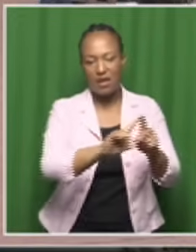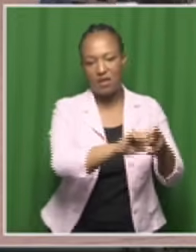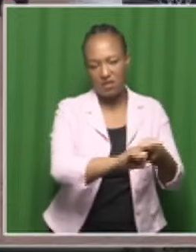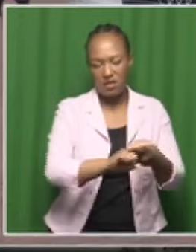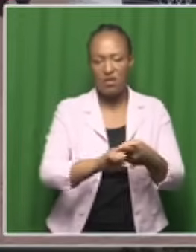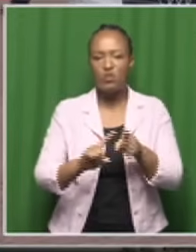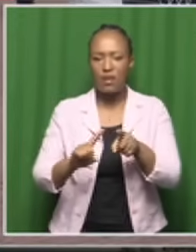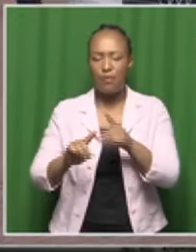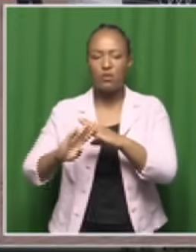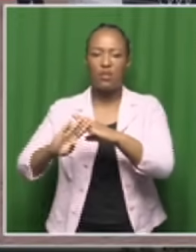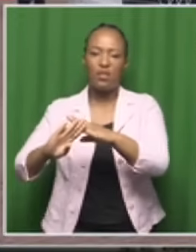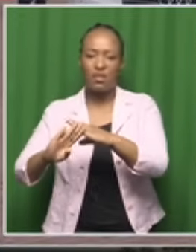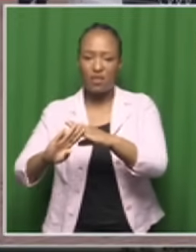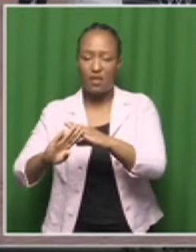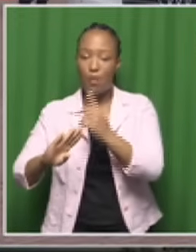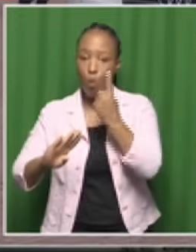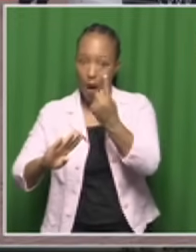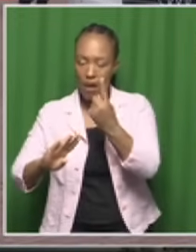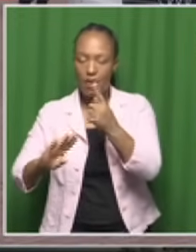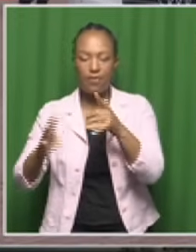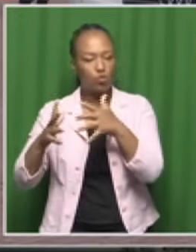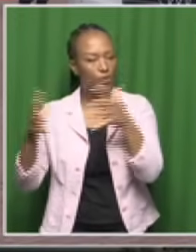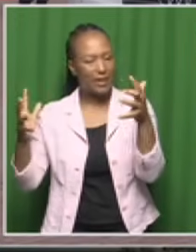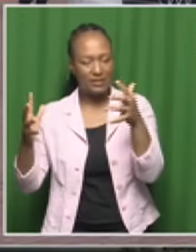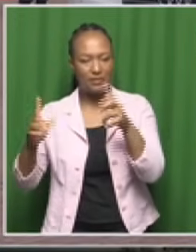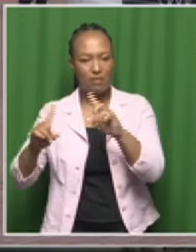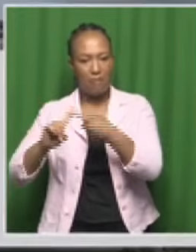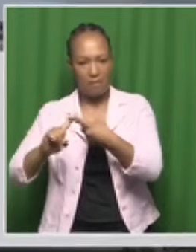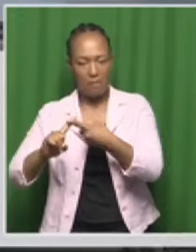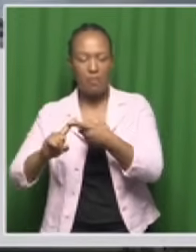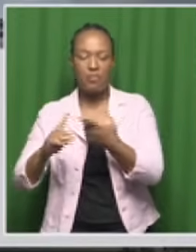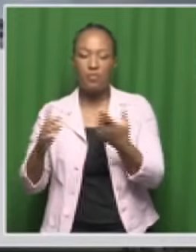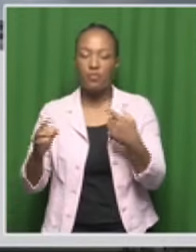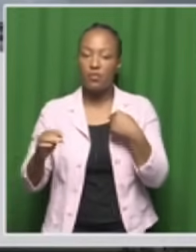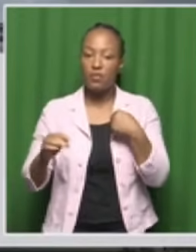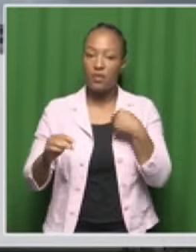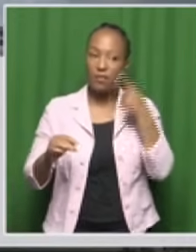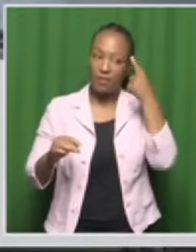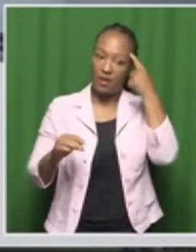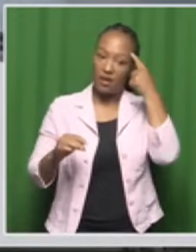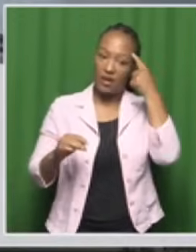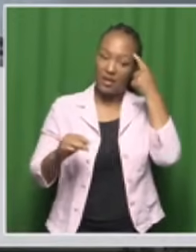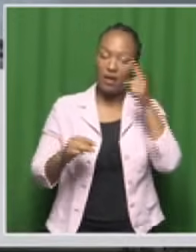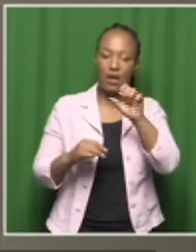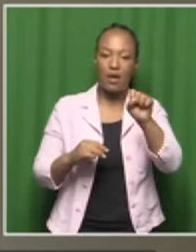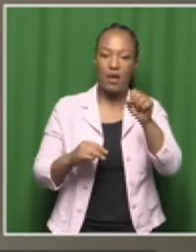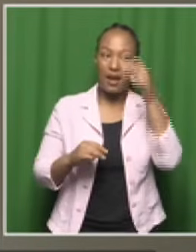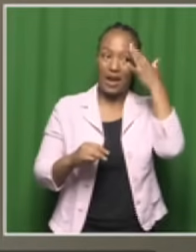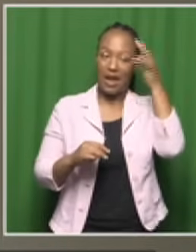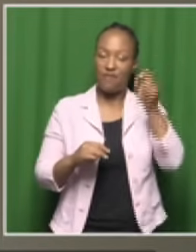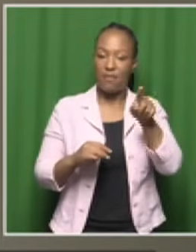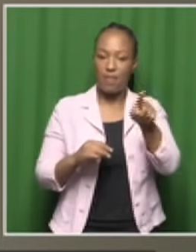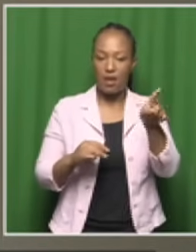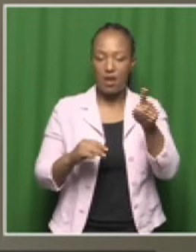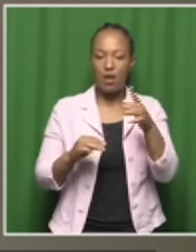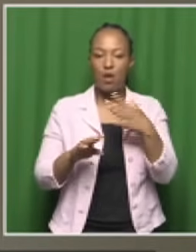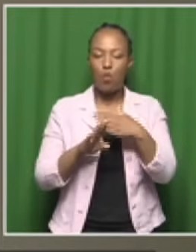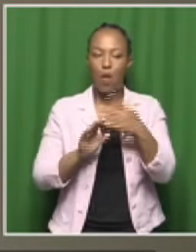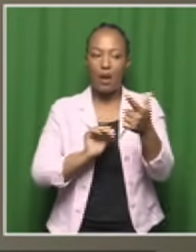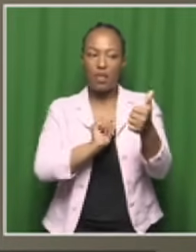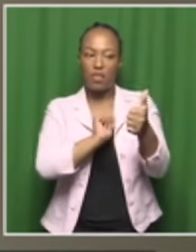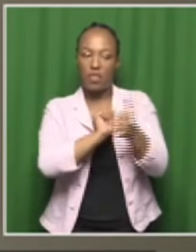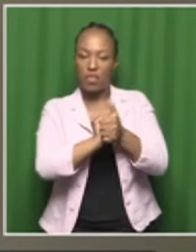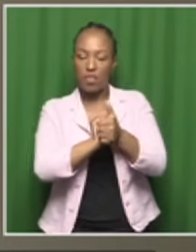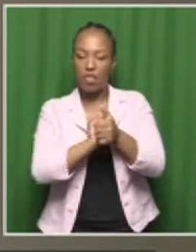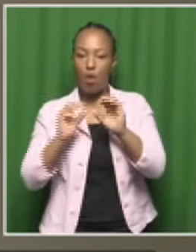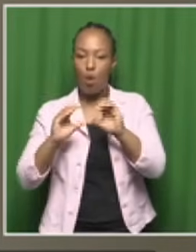too much. And I definitely do think that as the government tries to collaborate with organizations such as ourselves, it